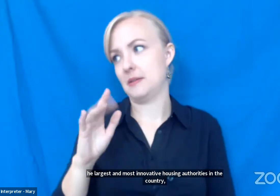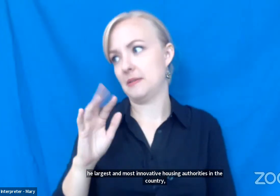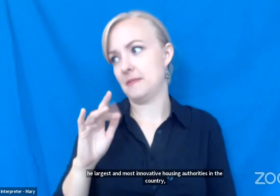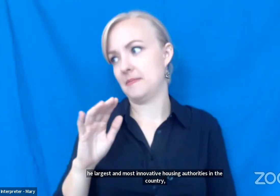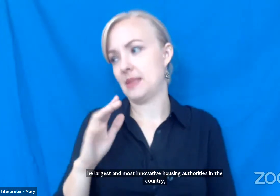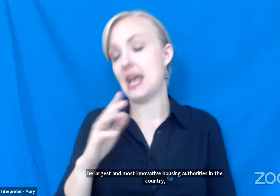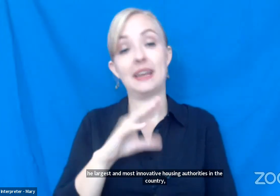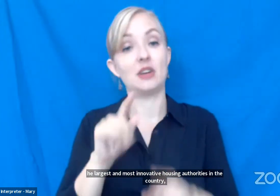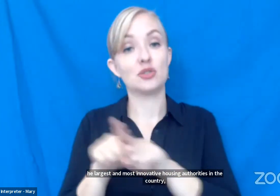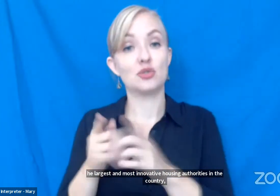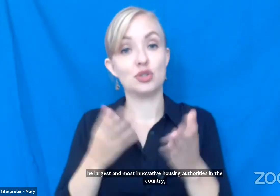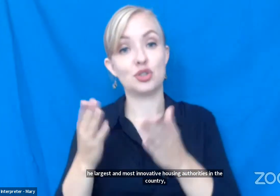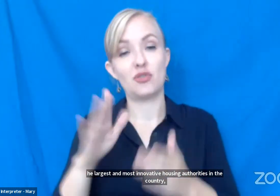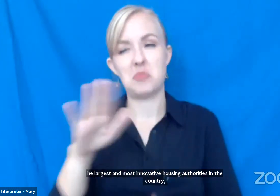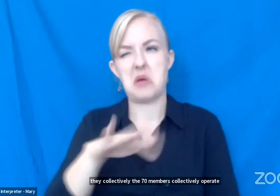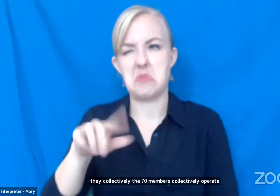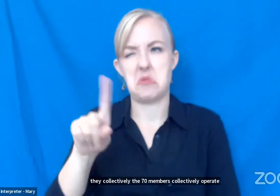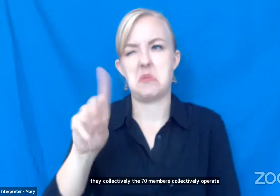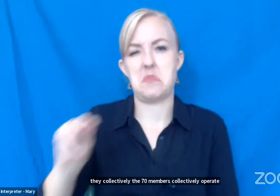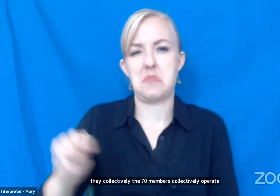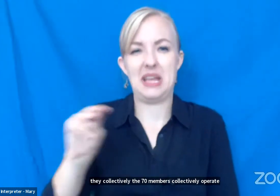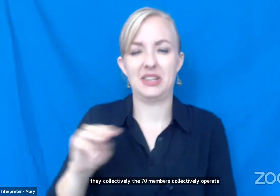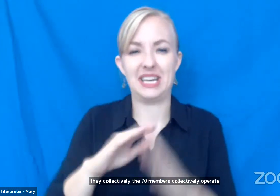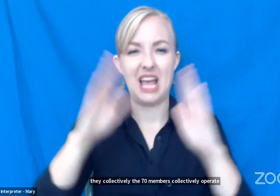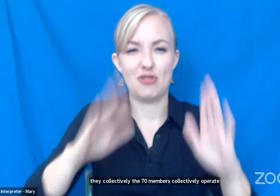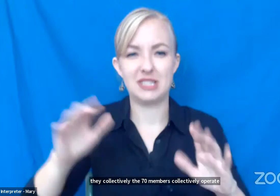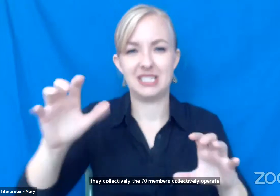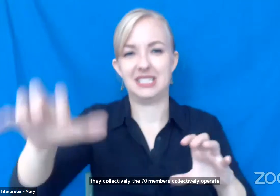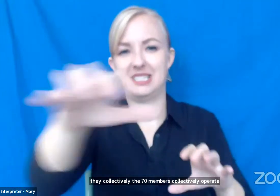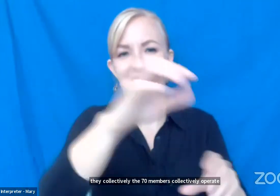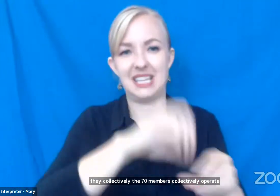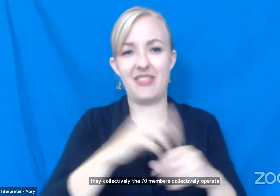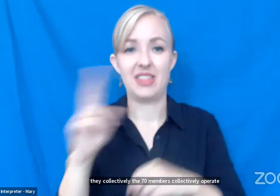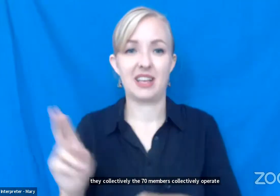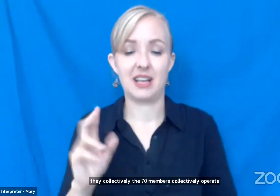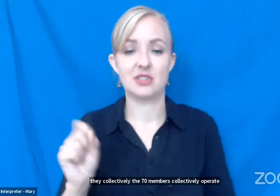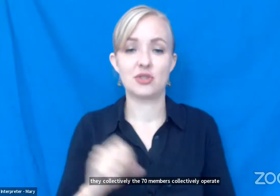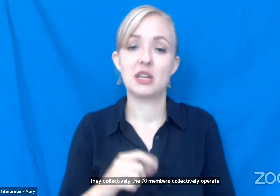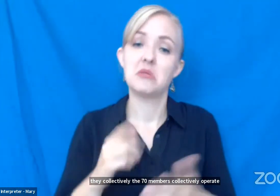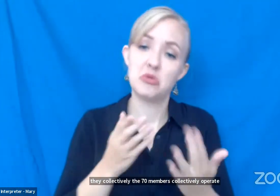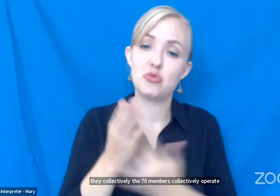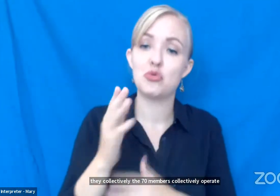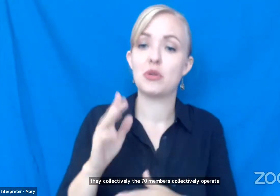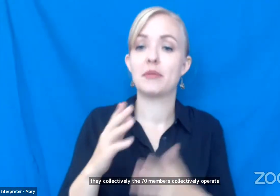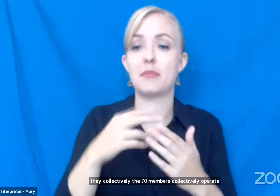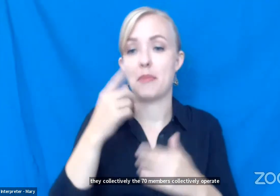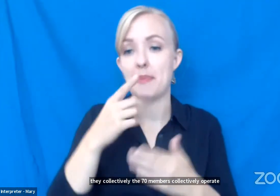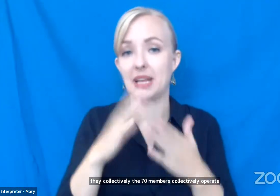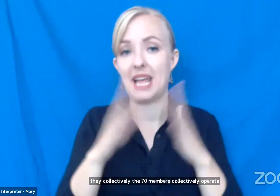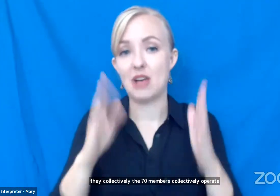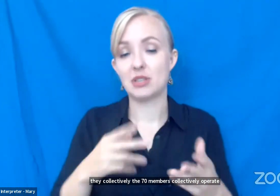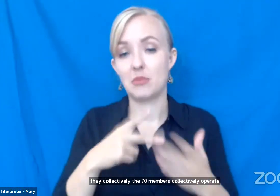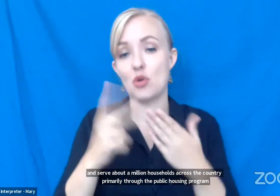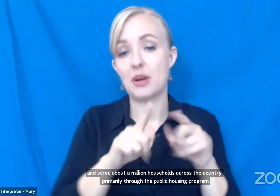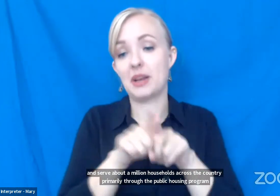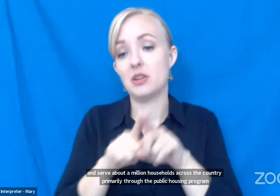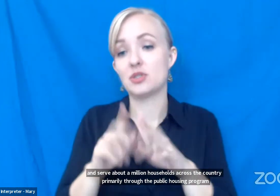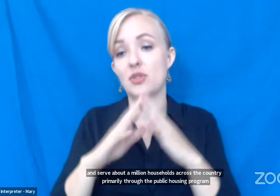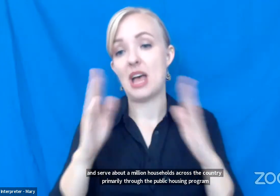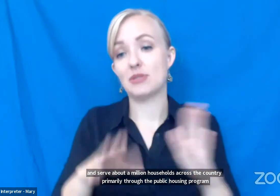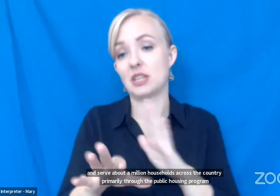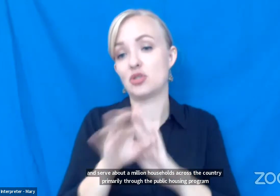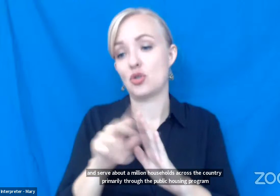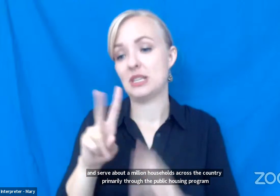and serve about 1 million households across the country, primarily through the public housing program and the Housing Choice Voucher